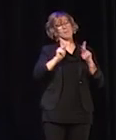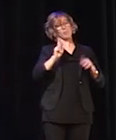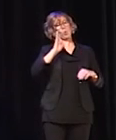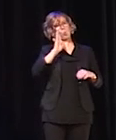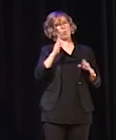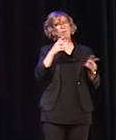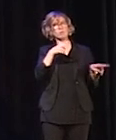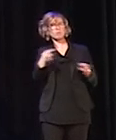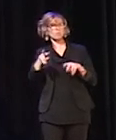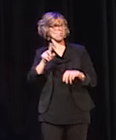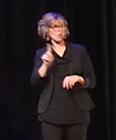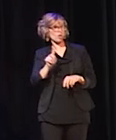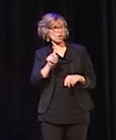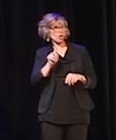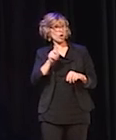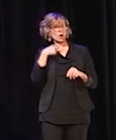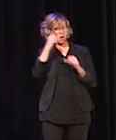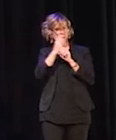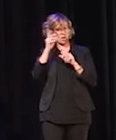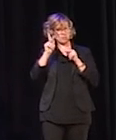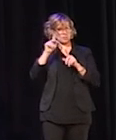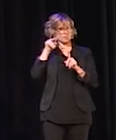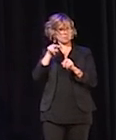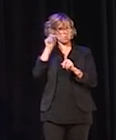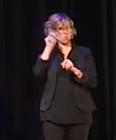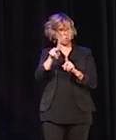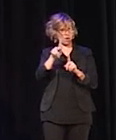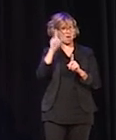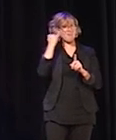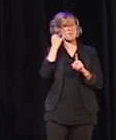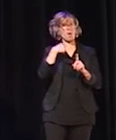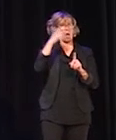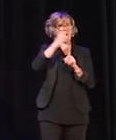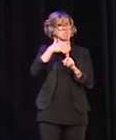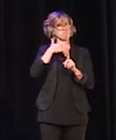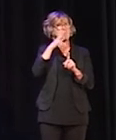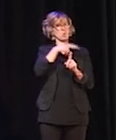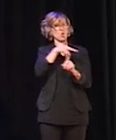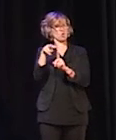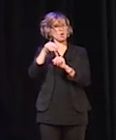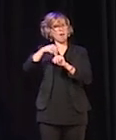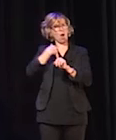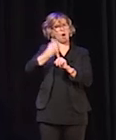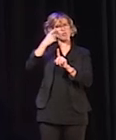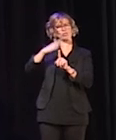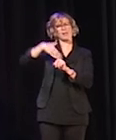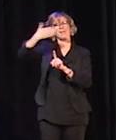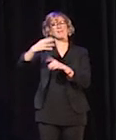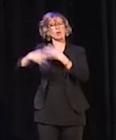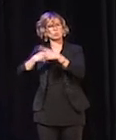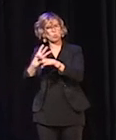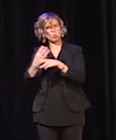from there, you can actually start to get a better understanding of, well, then how do I go to the next world? How do I understand what it is that someone's going to